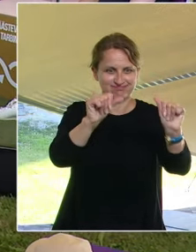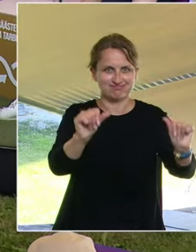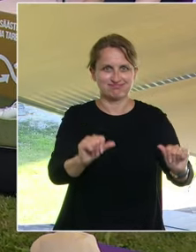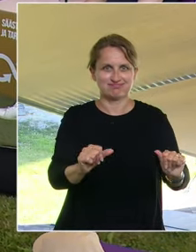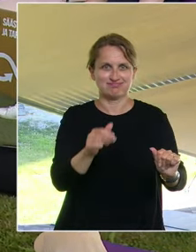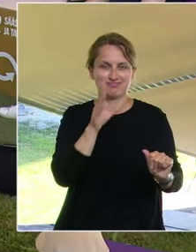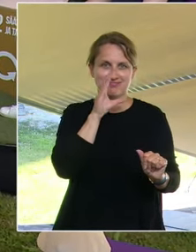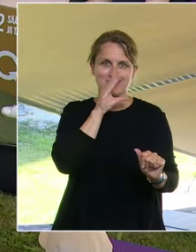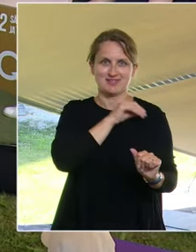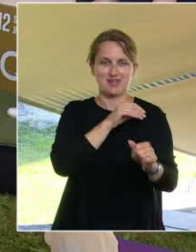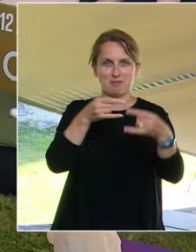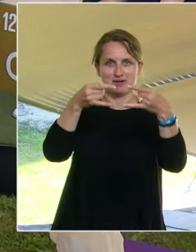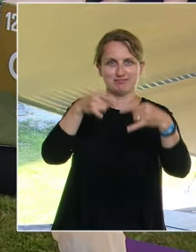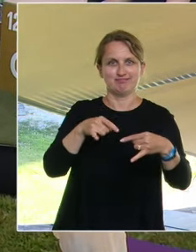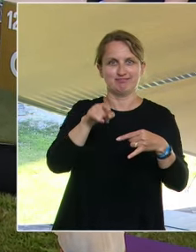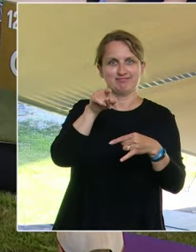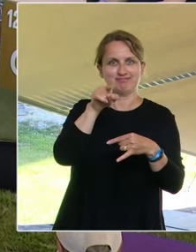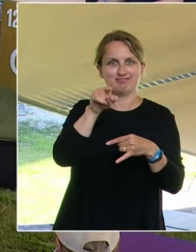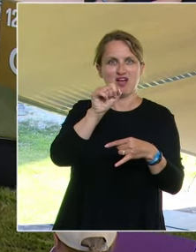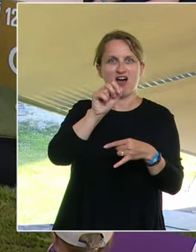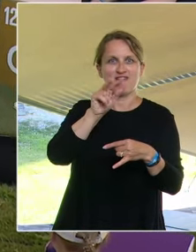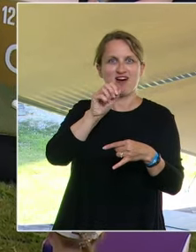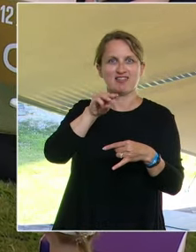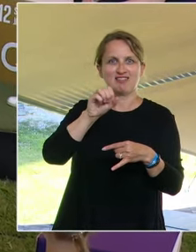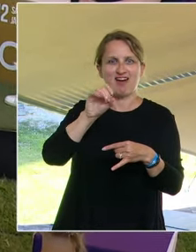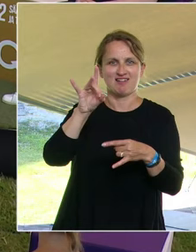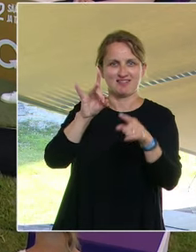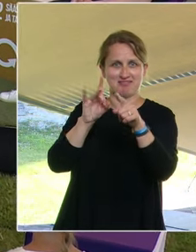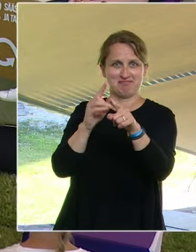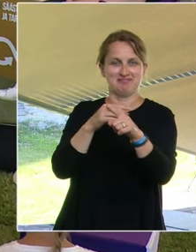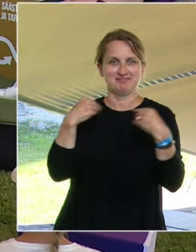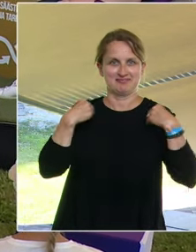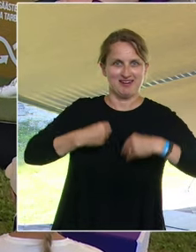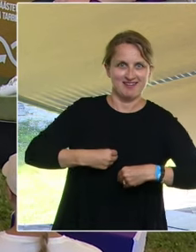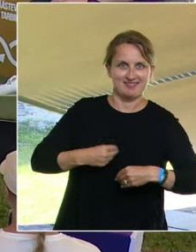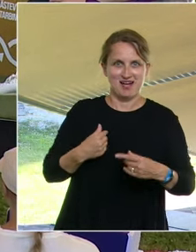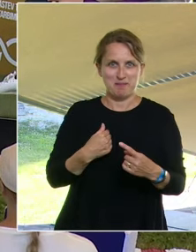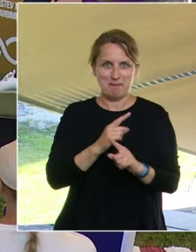worn by your digital avatar. So maybe a bit scary